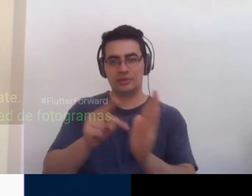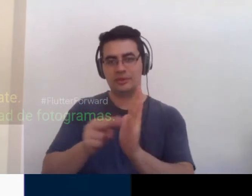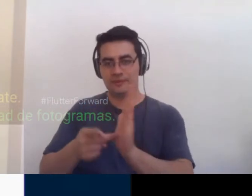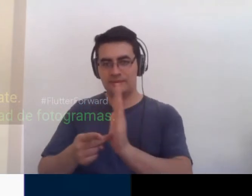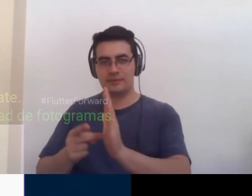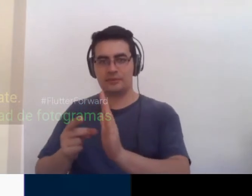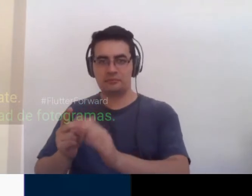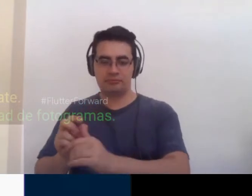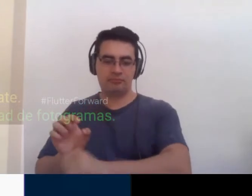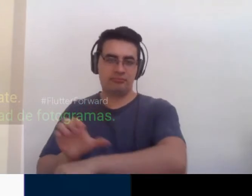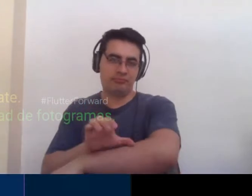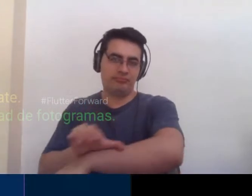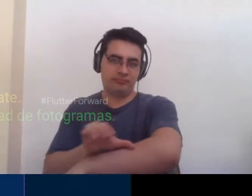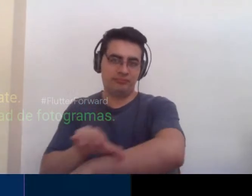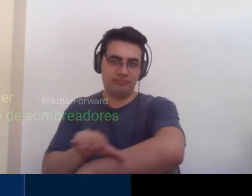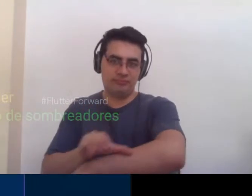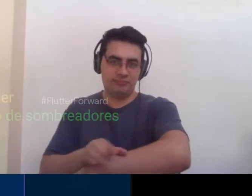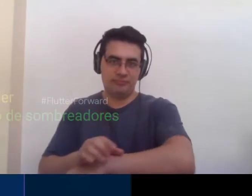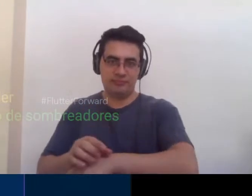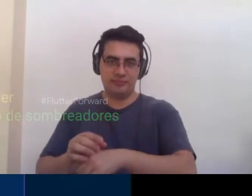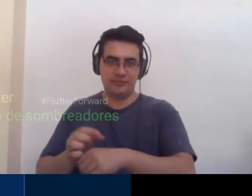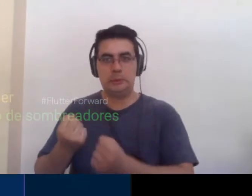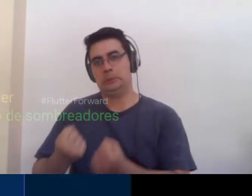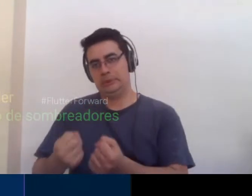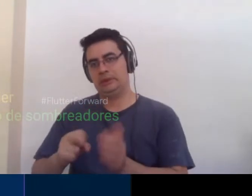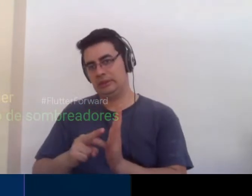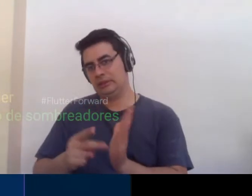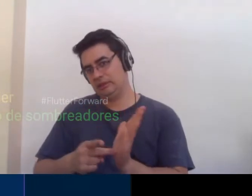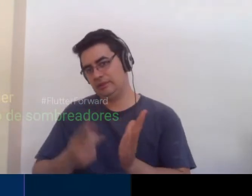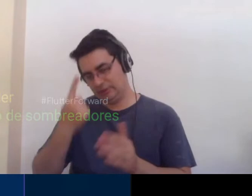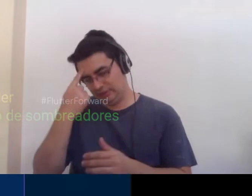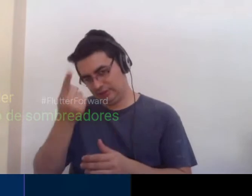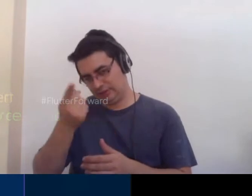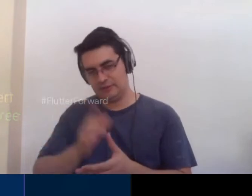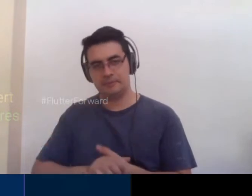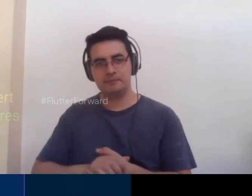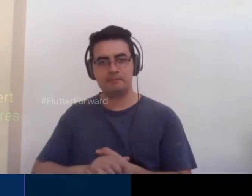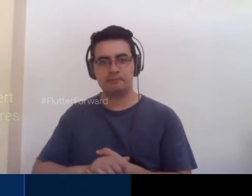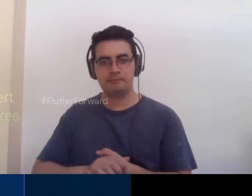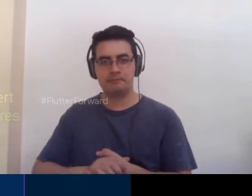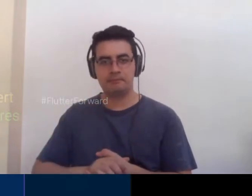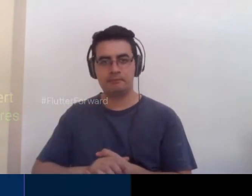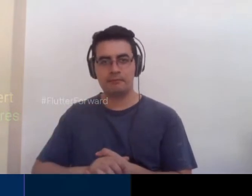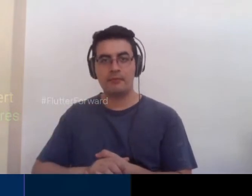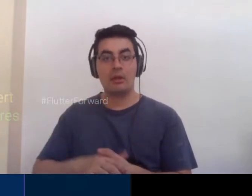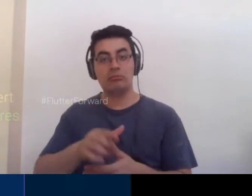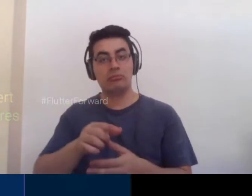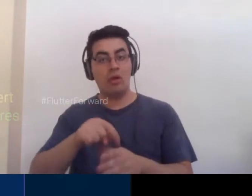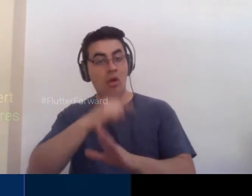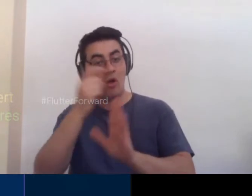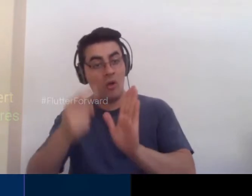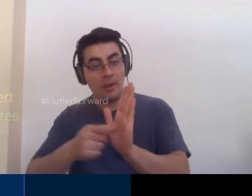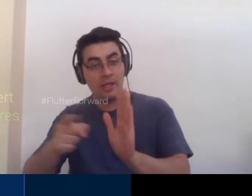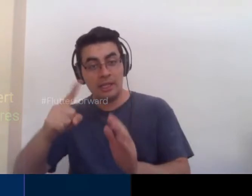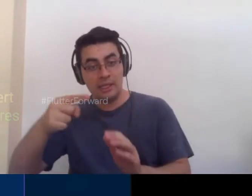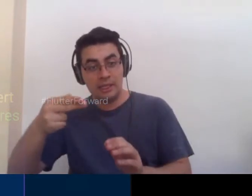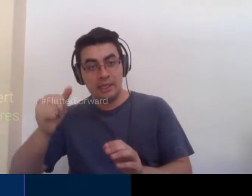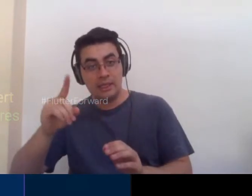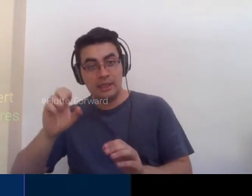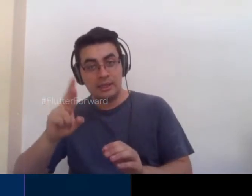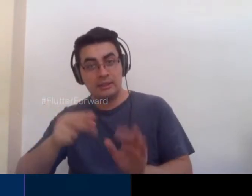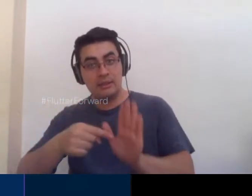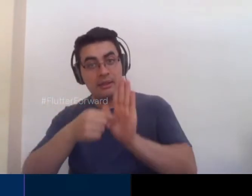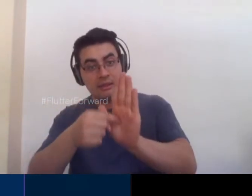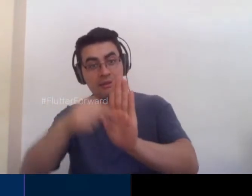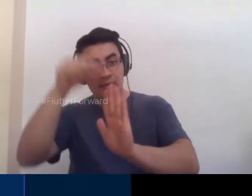at a high frame rate. We don't have time for a full shader tutorial today, and honestly, I'm not a shader